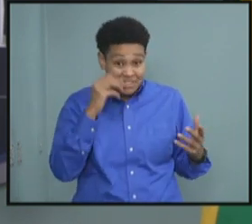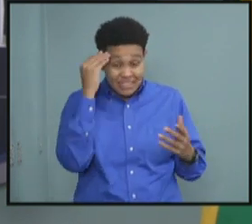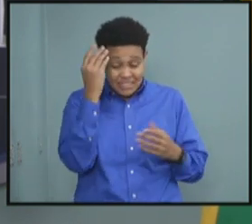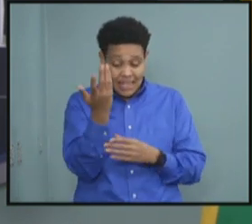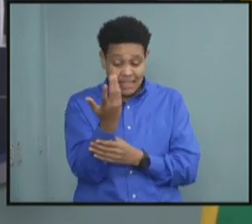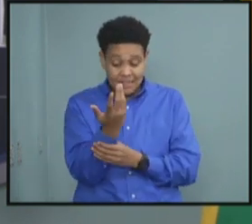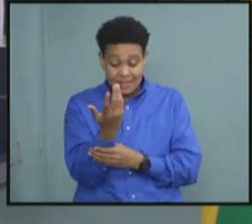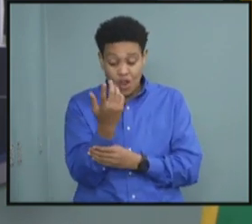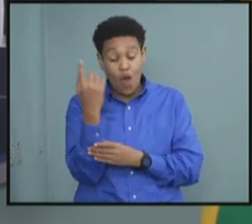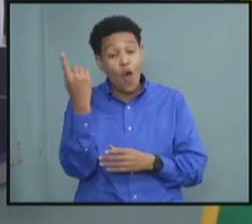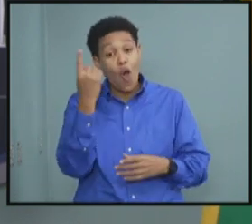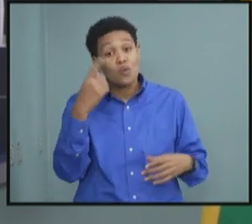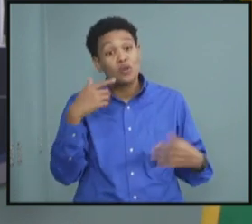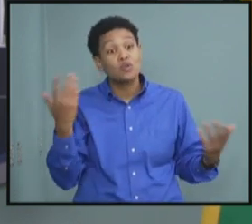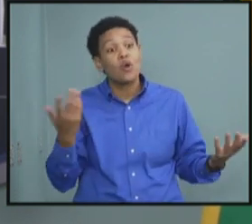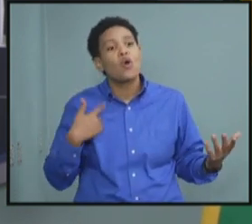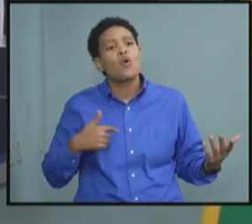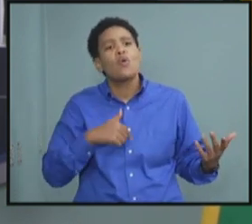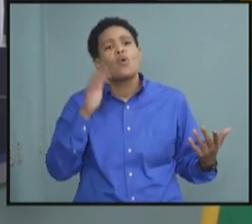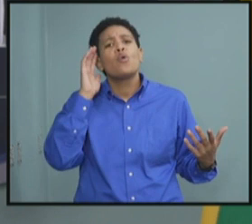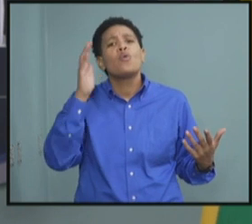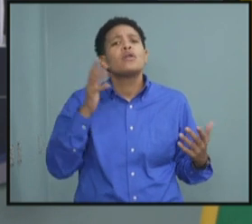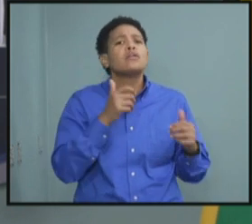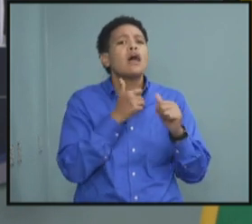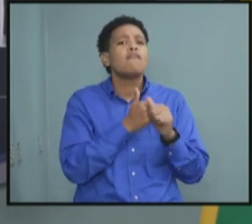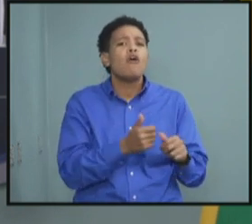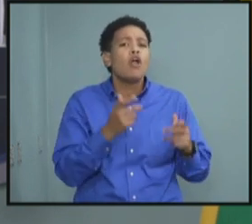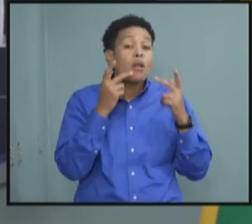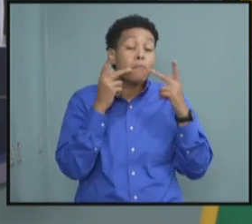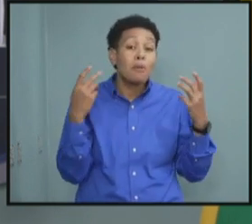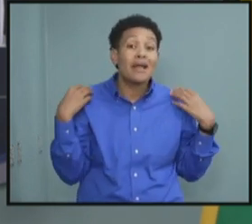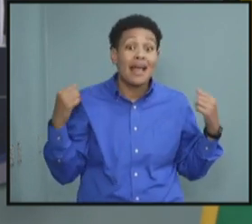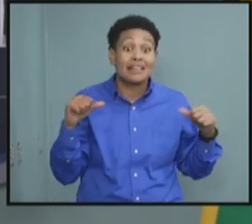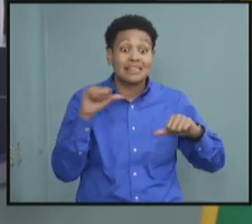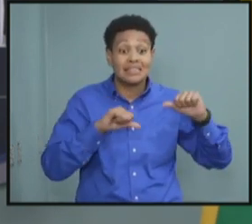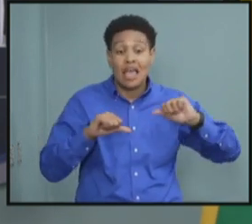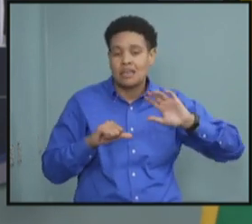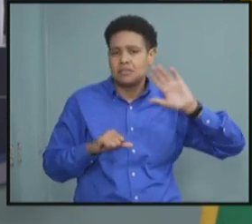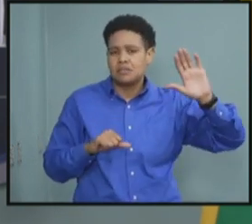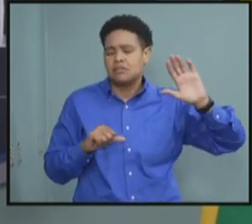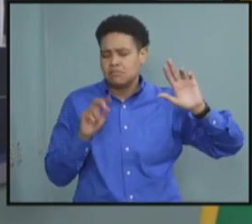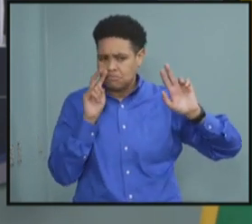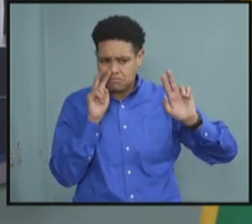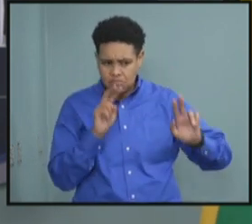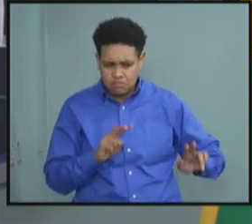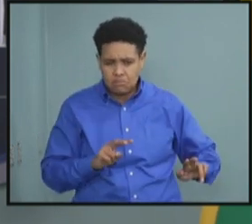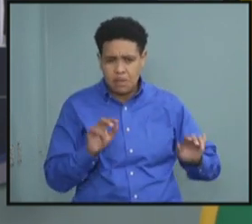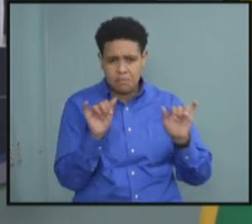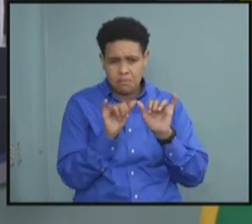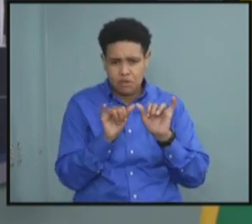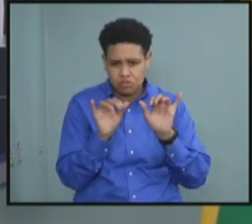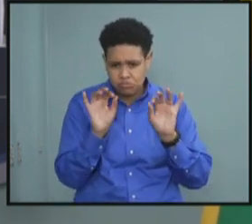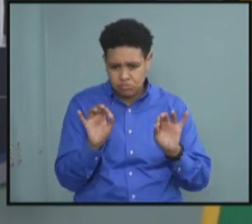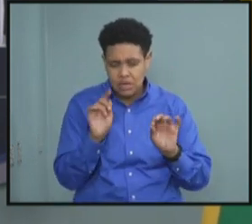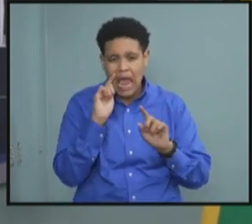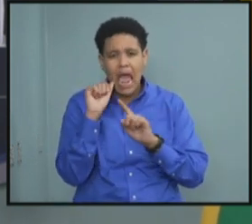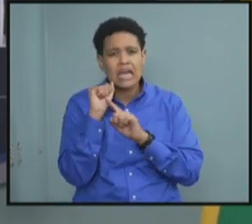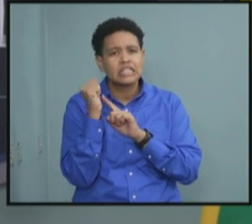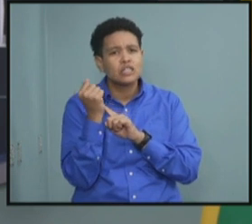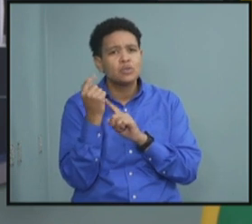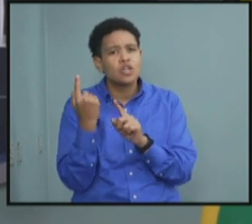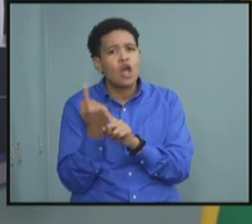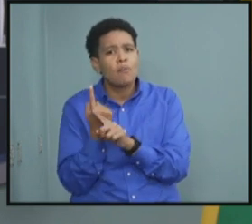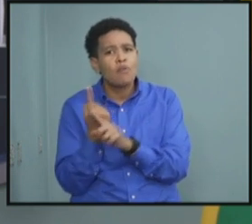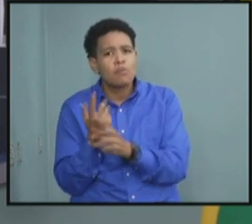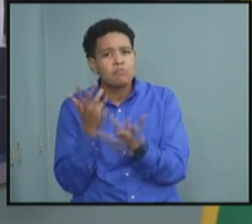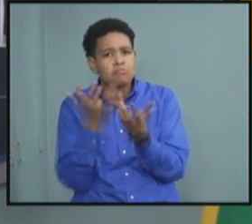as always, we go by the public health science, we go in a measured way and in a situationally